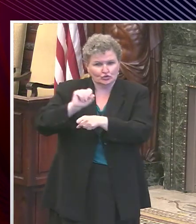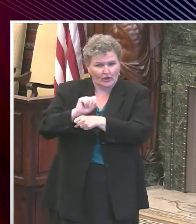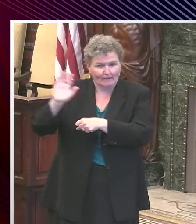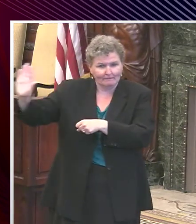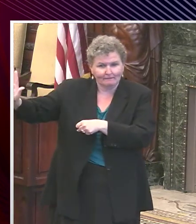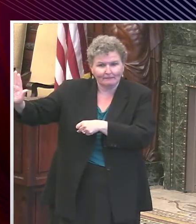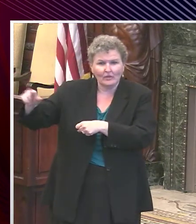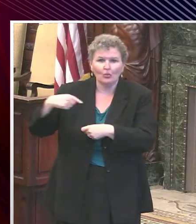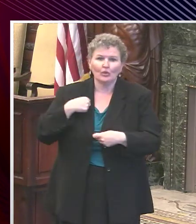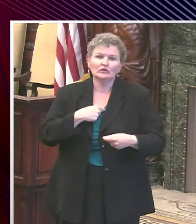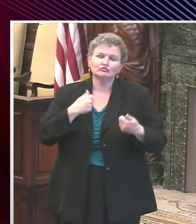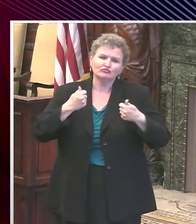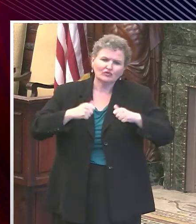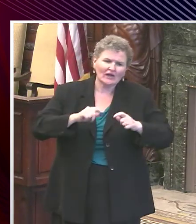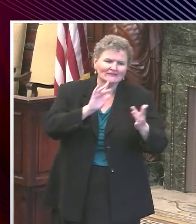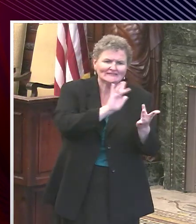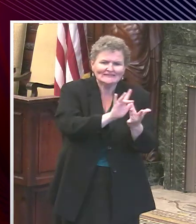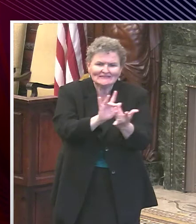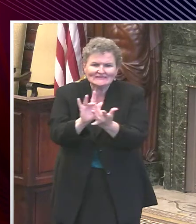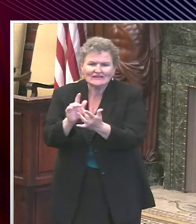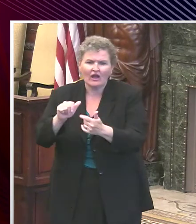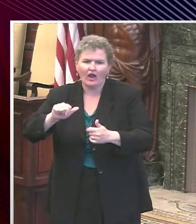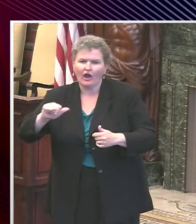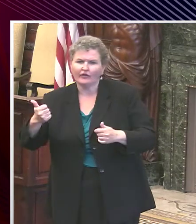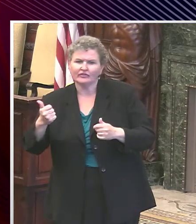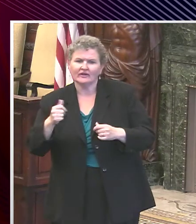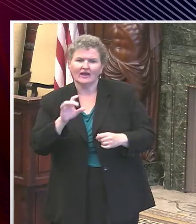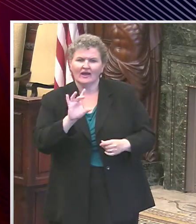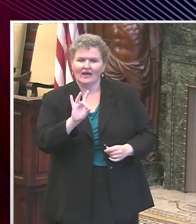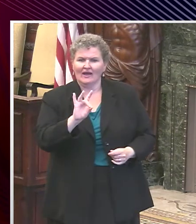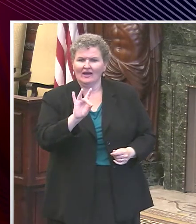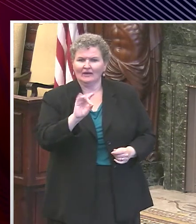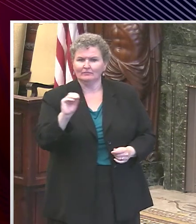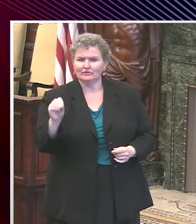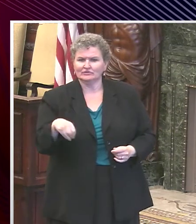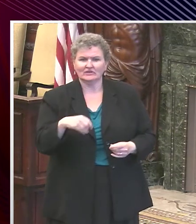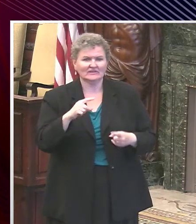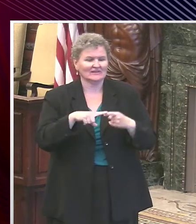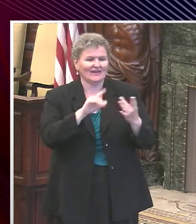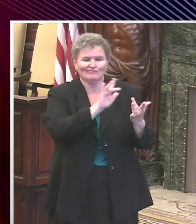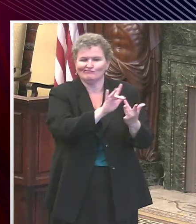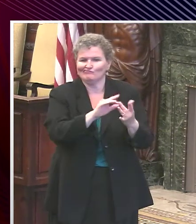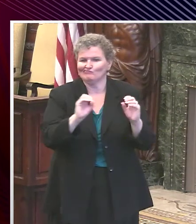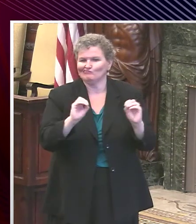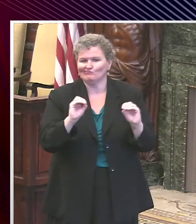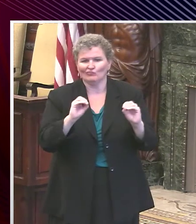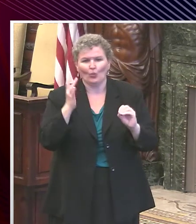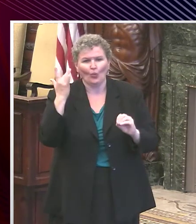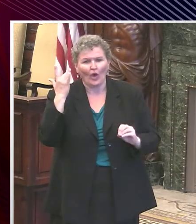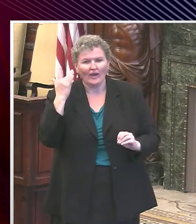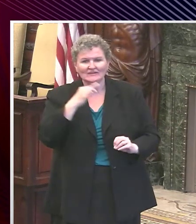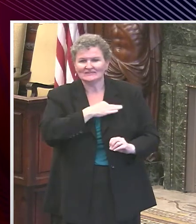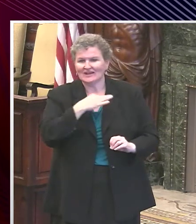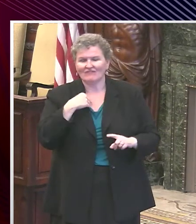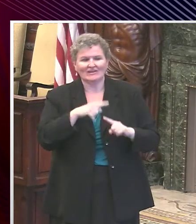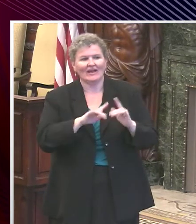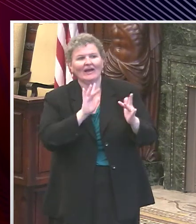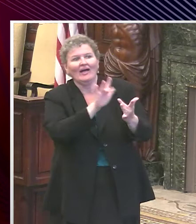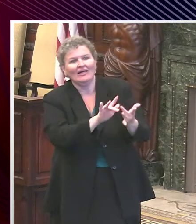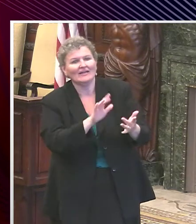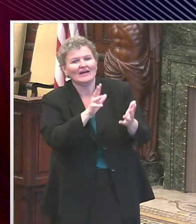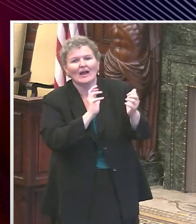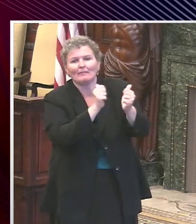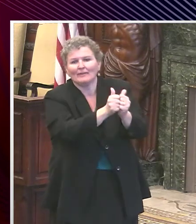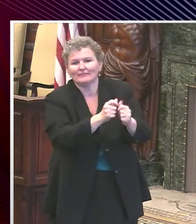are trying to reach all the others. 8% we did not reach because they simply didn't have enough staff time to keep up with the flow. So we tried the very